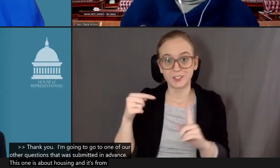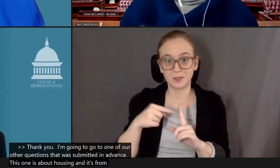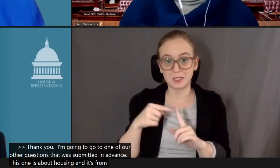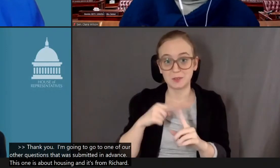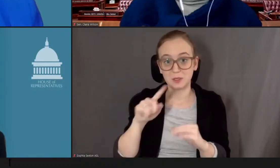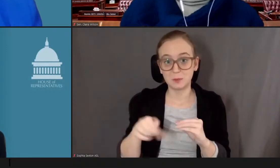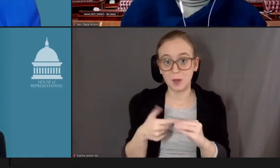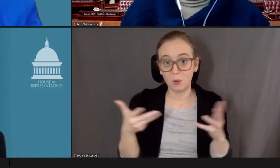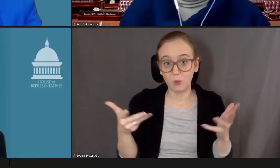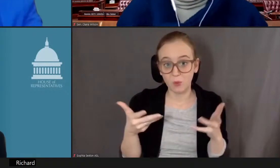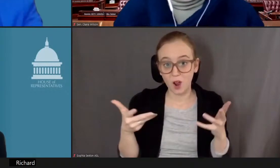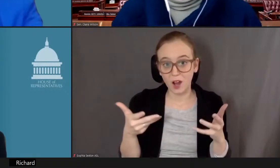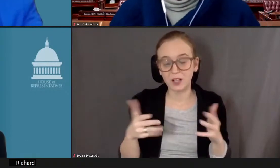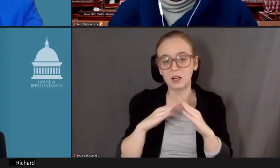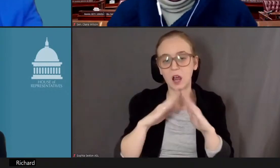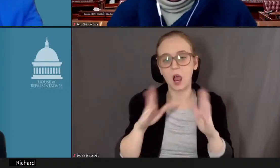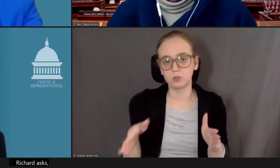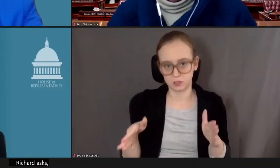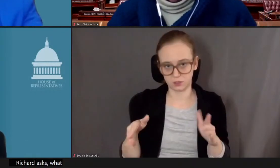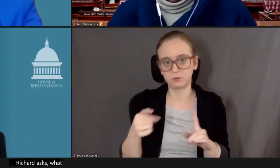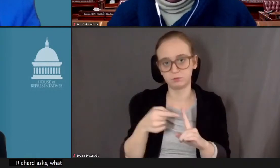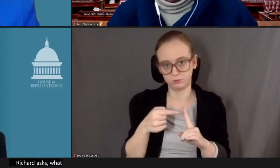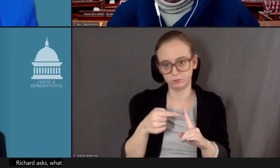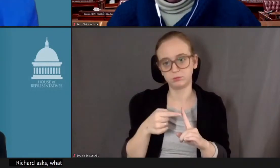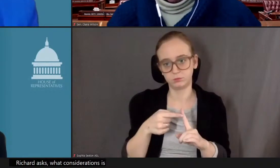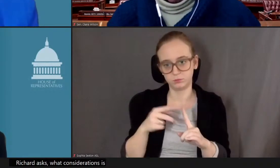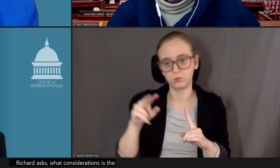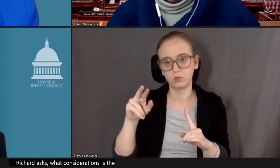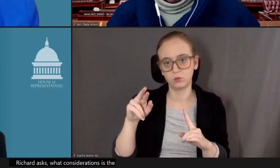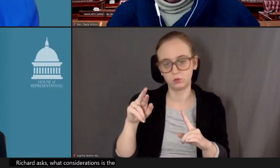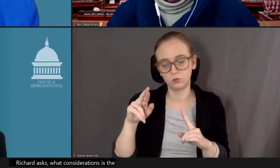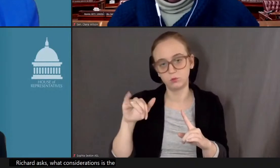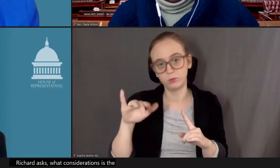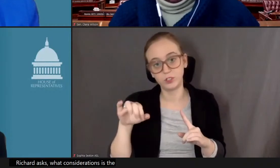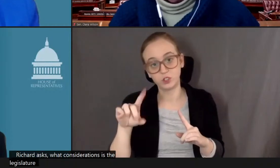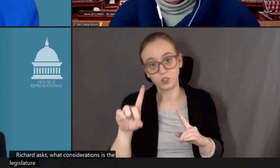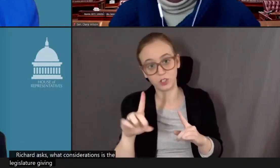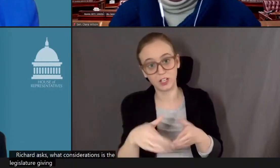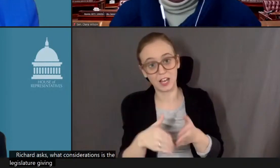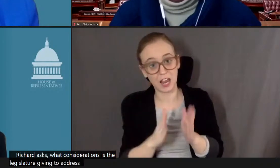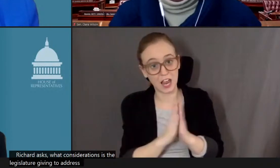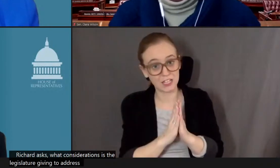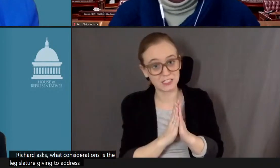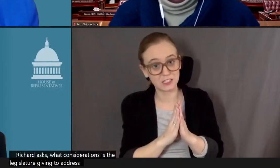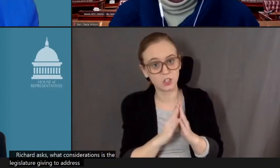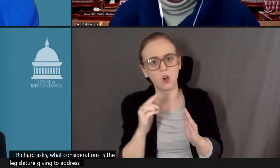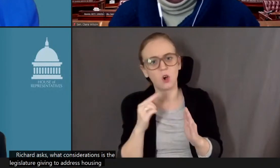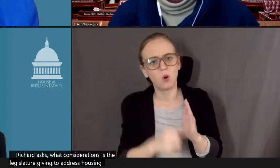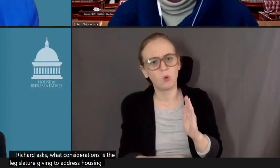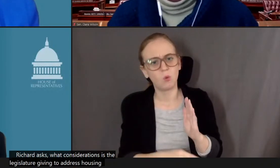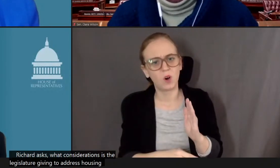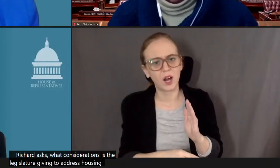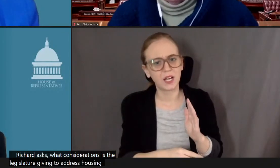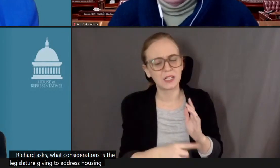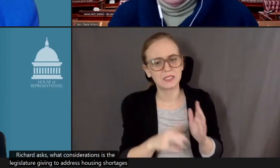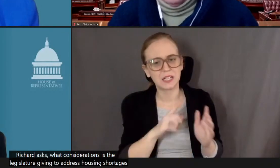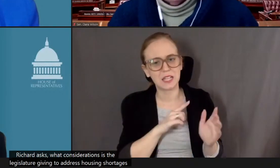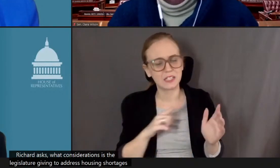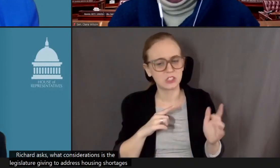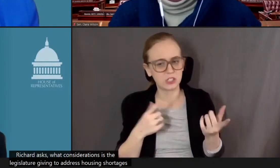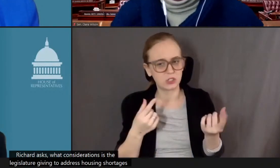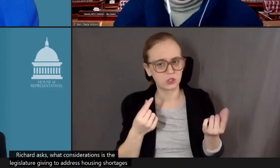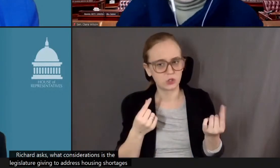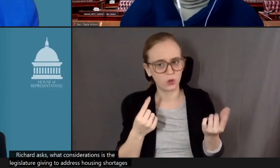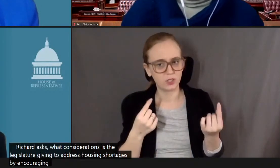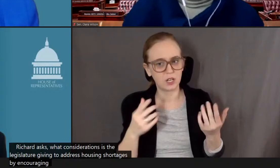asks, what considerations is the legislature giving to address housing shortages by encouraging condo buildings